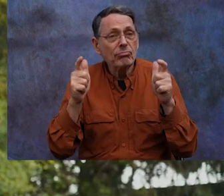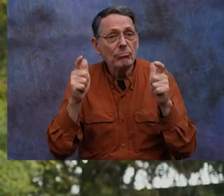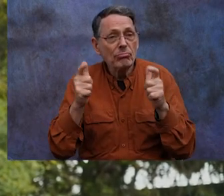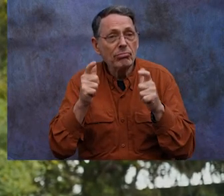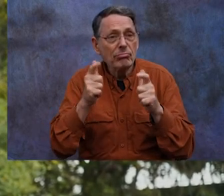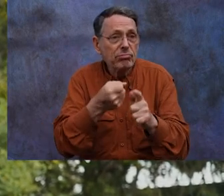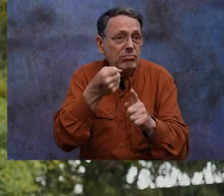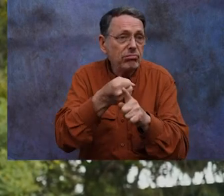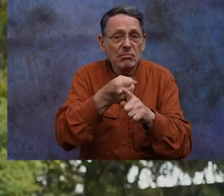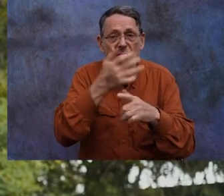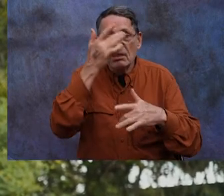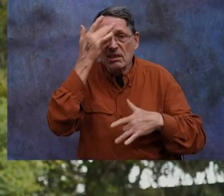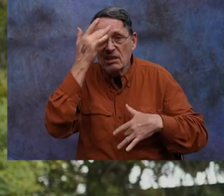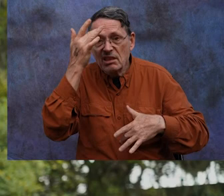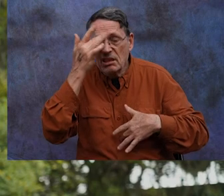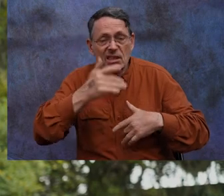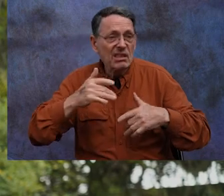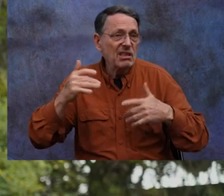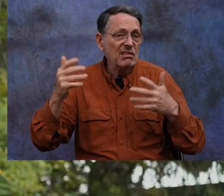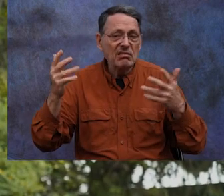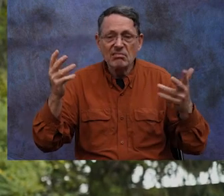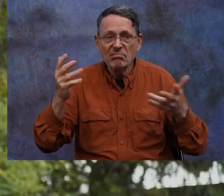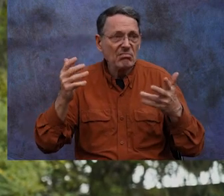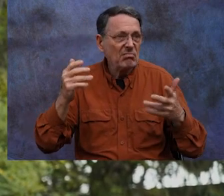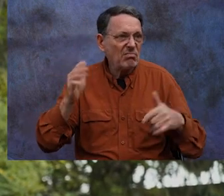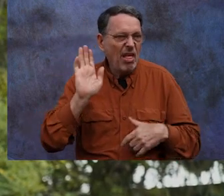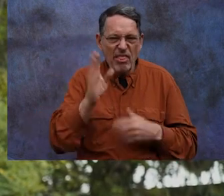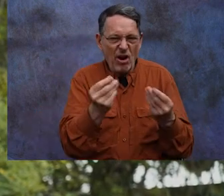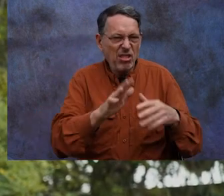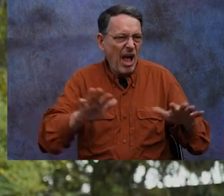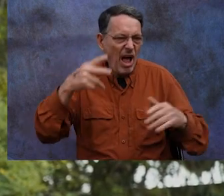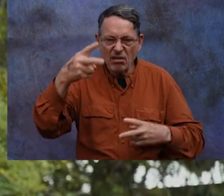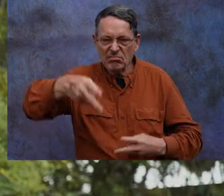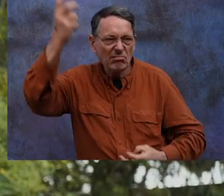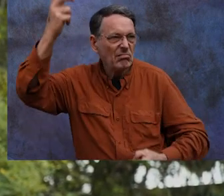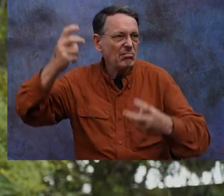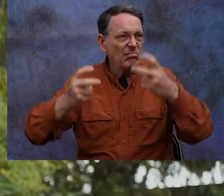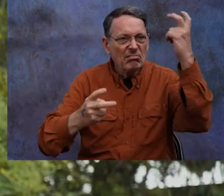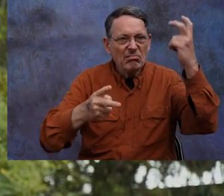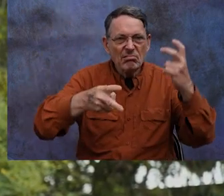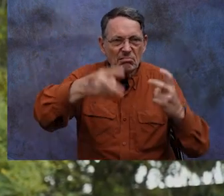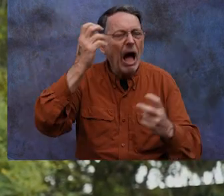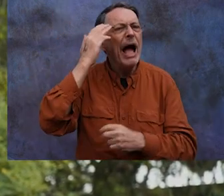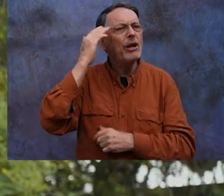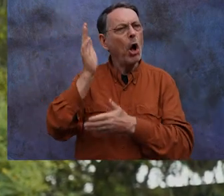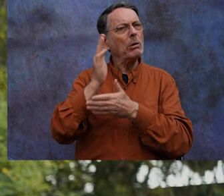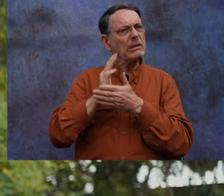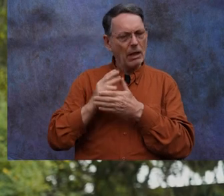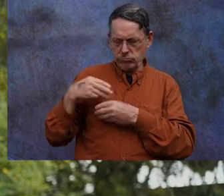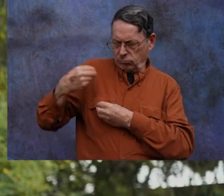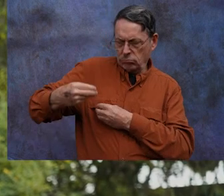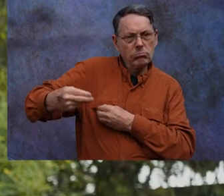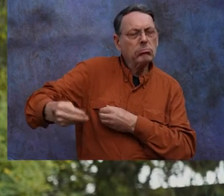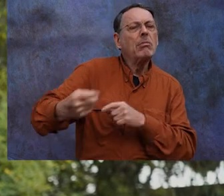away. They got their land stolen. I know some descendants of the